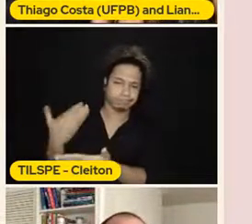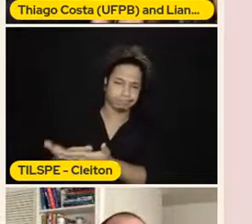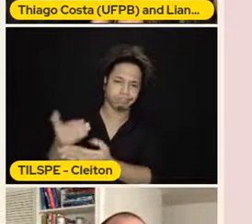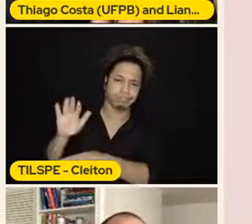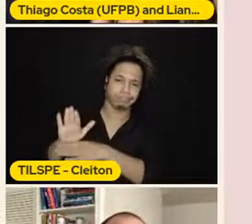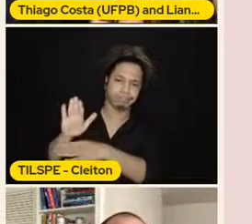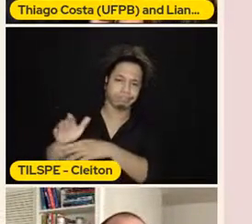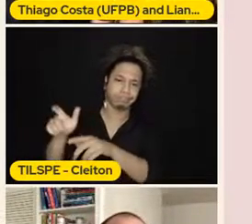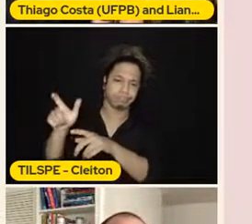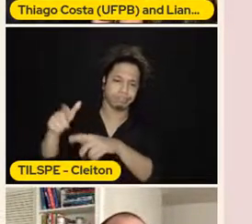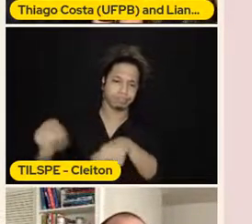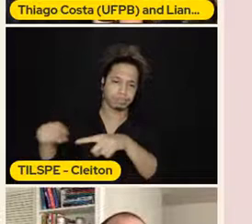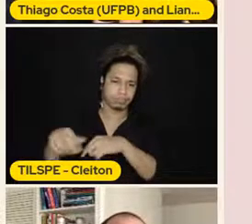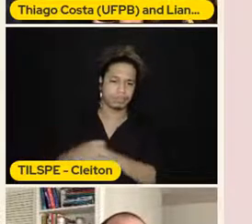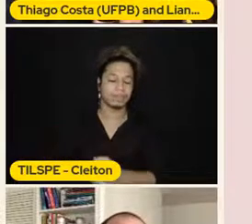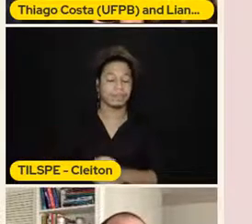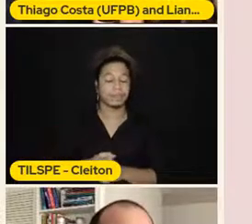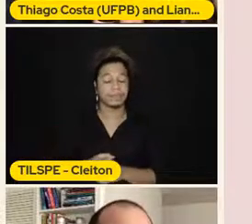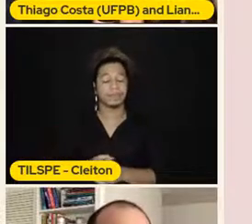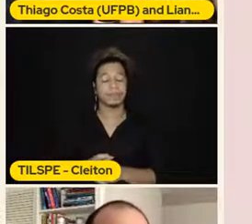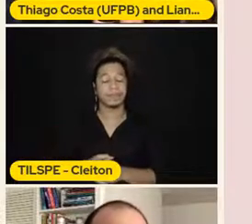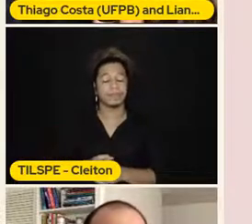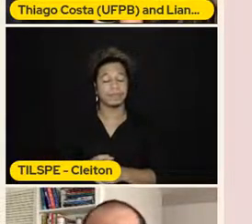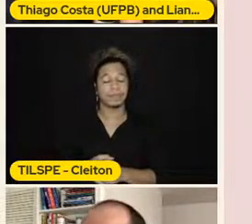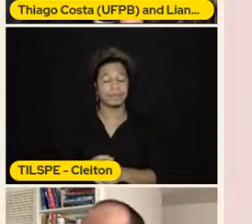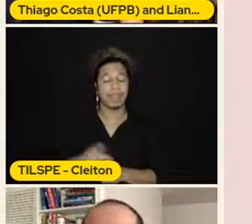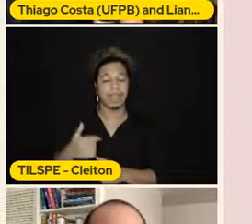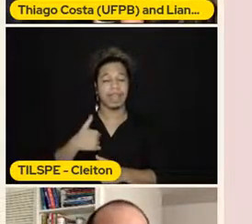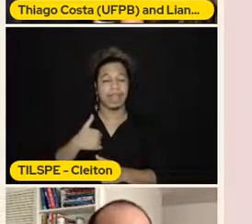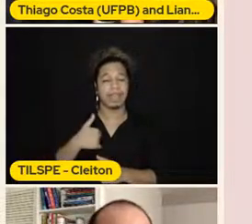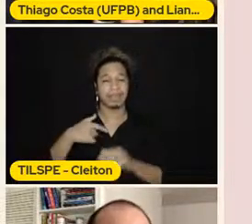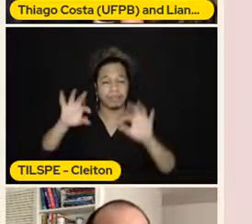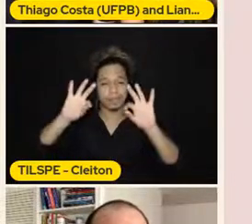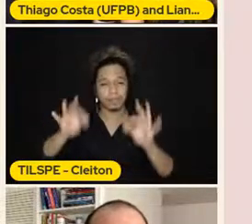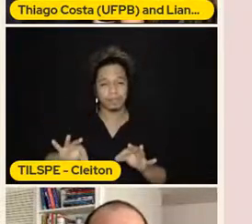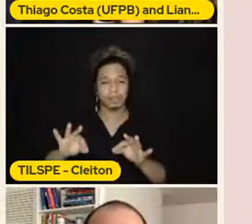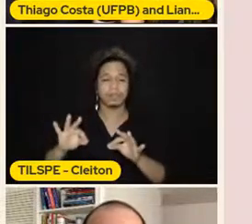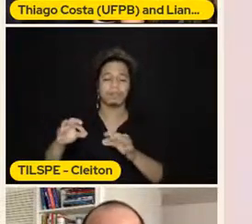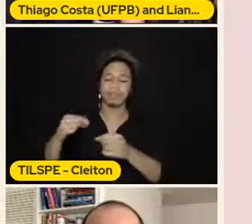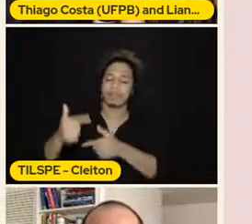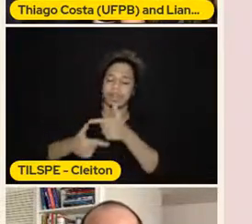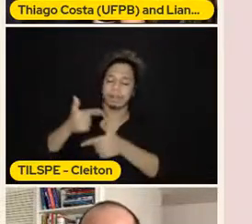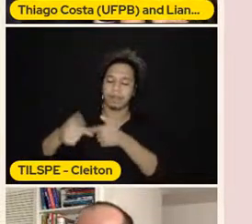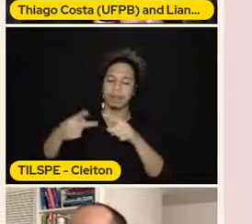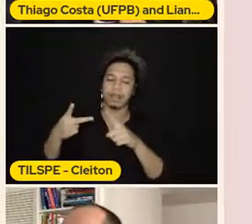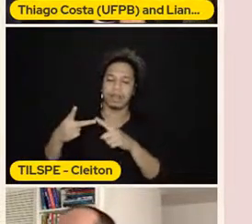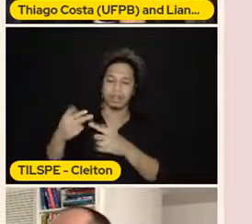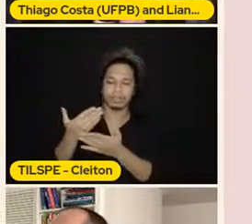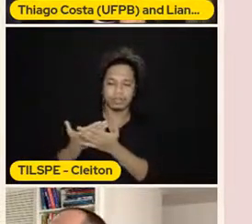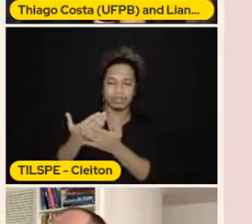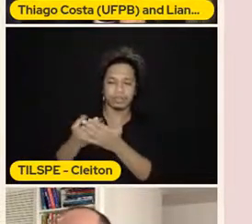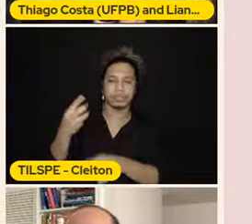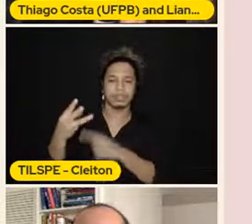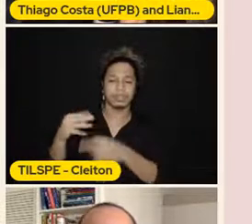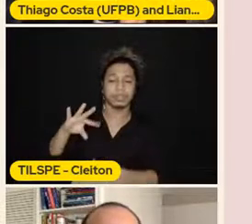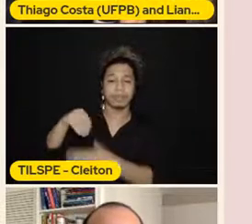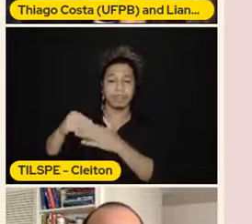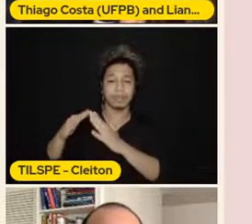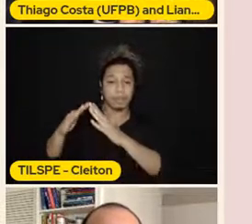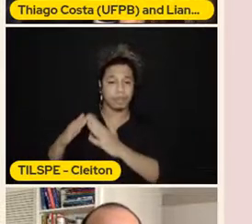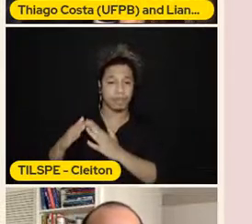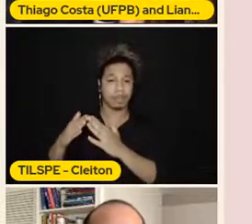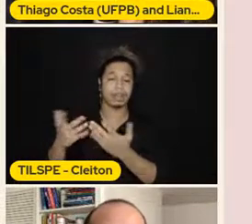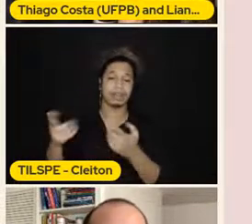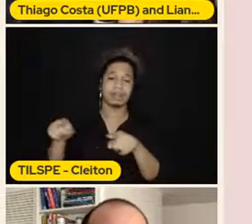I'm grateful to live, to work, and to study on this land. And I'm also grateful for these wonderful sunsets that I